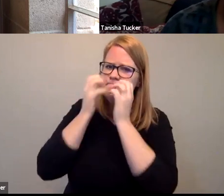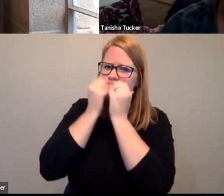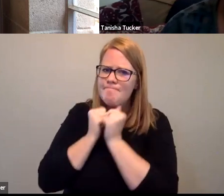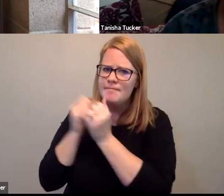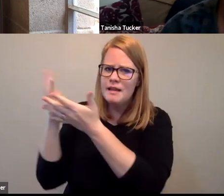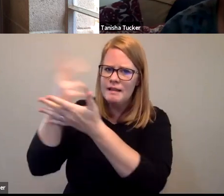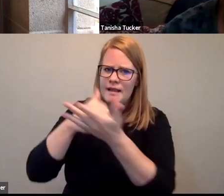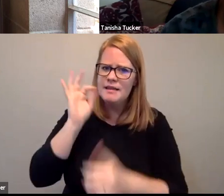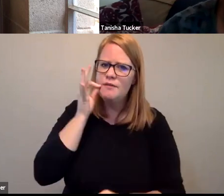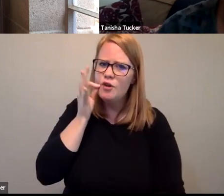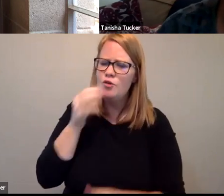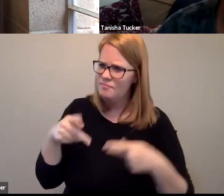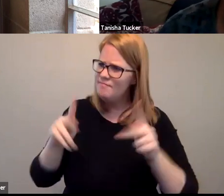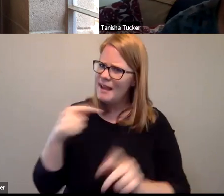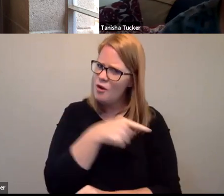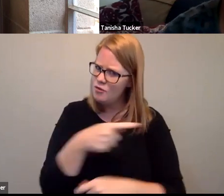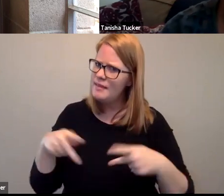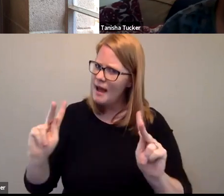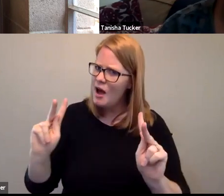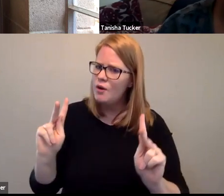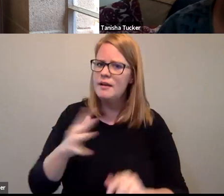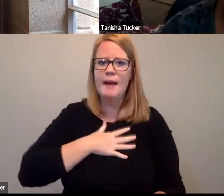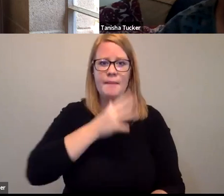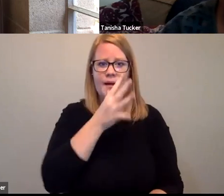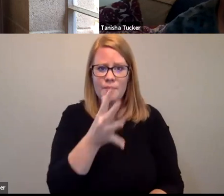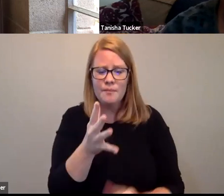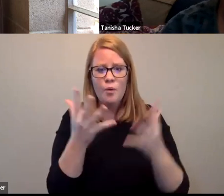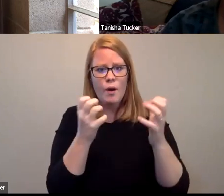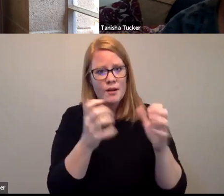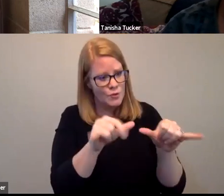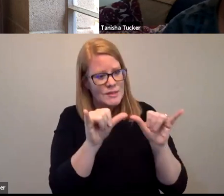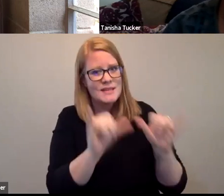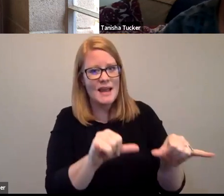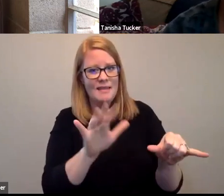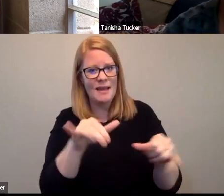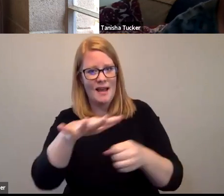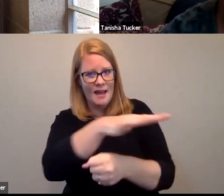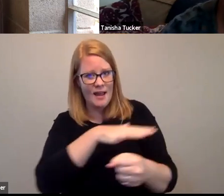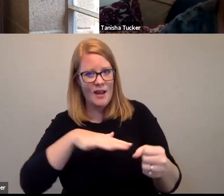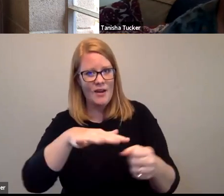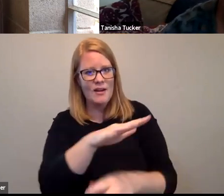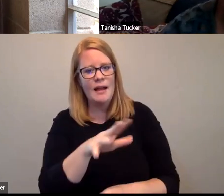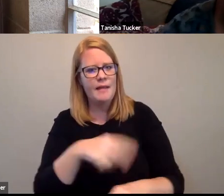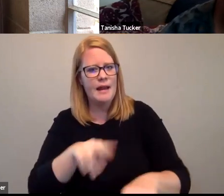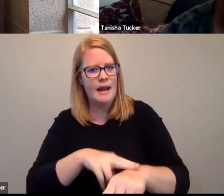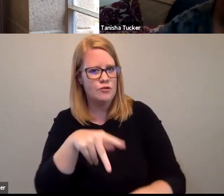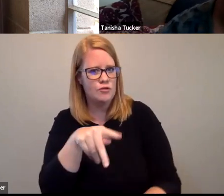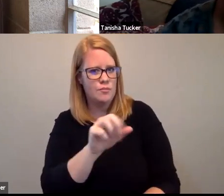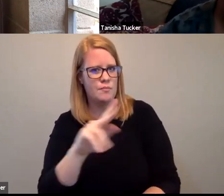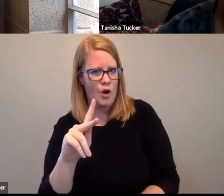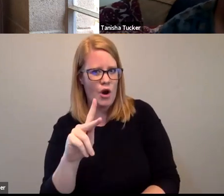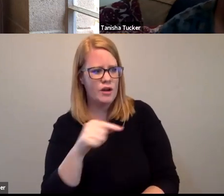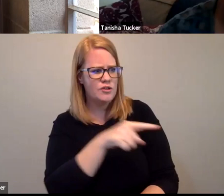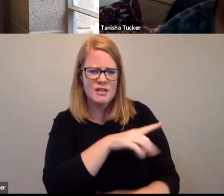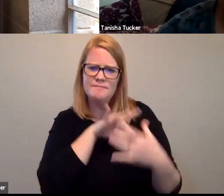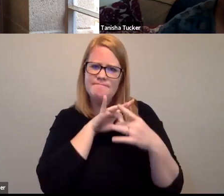know, and she wanted to stay in that area. It's, you know, it's a beautiful area. It's a lot of saguaros. She has a connection with that area.